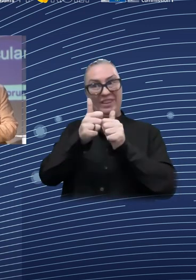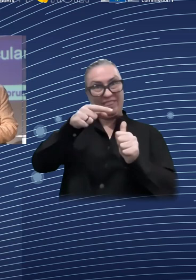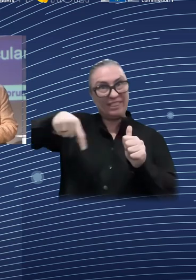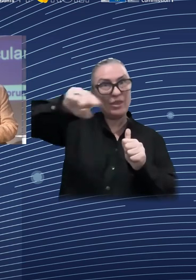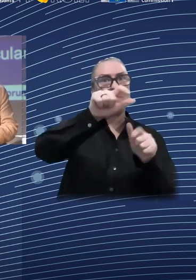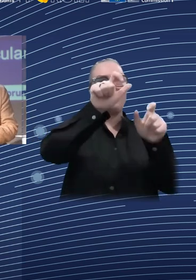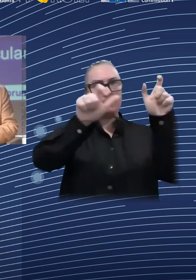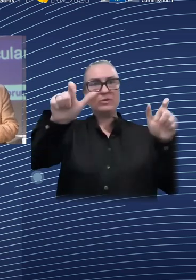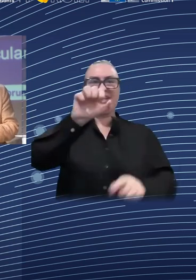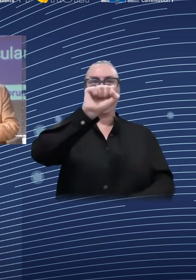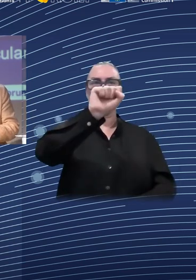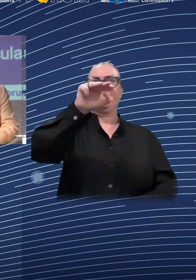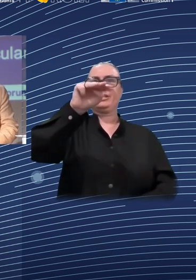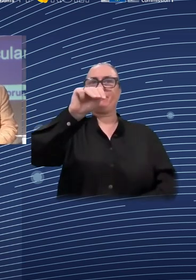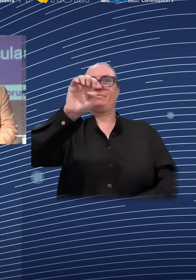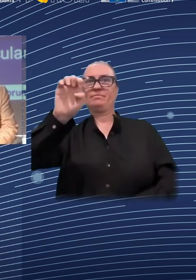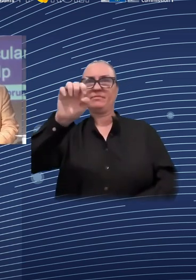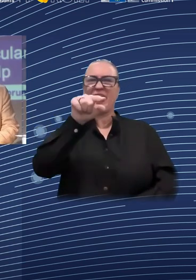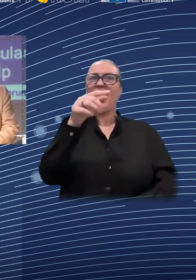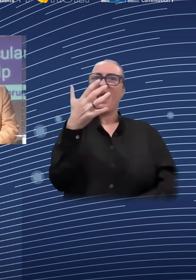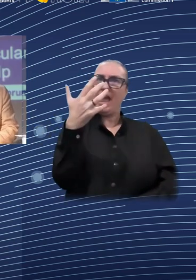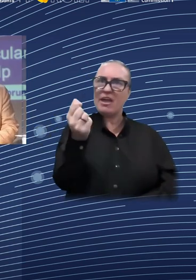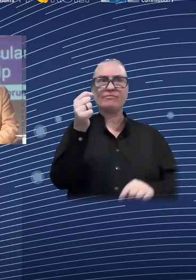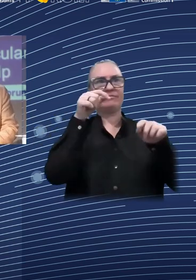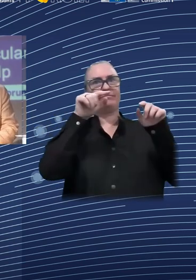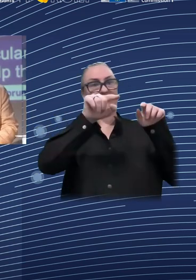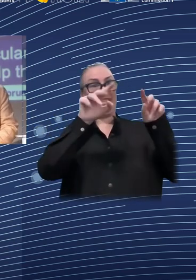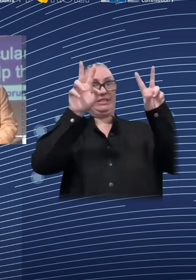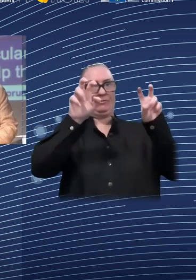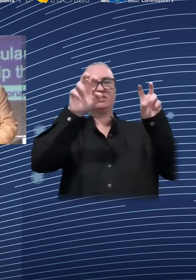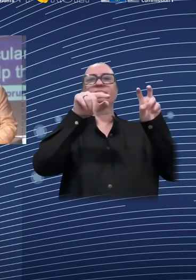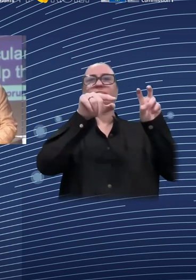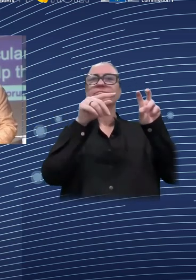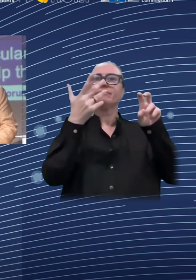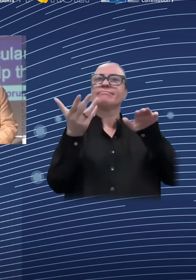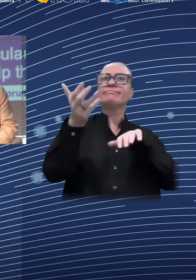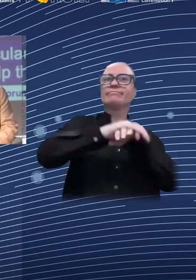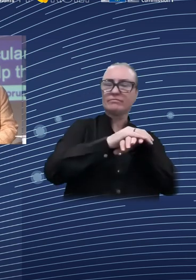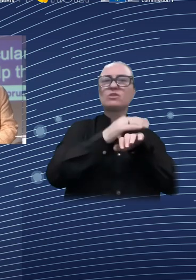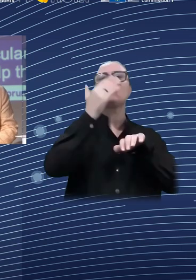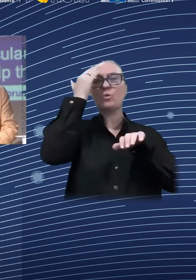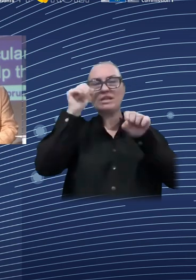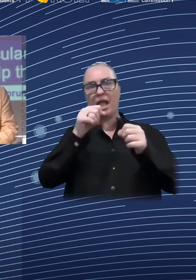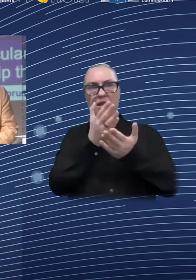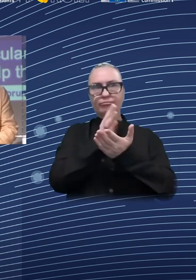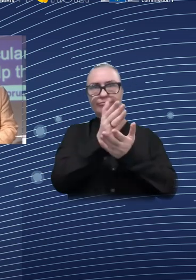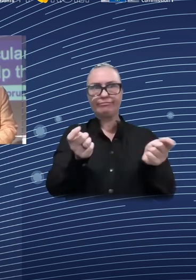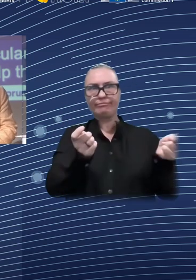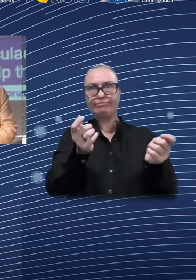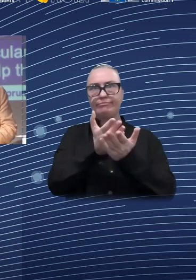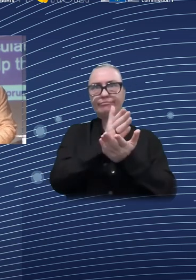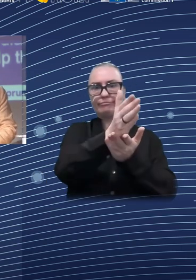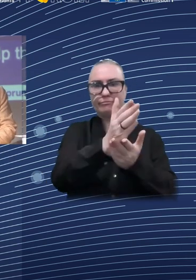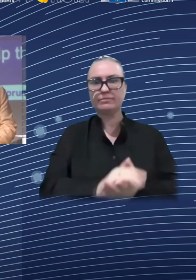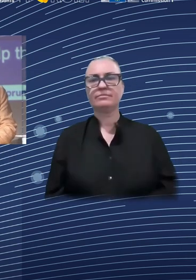that help them to implement those technologies, and we call them digital transformation management skills.